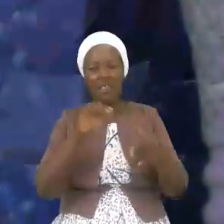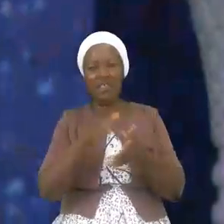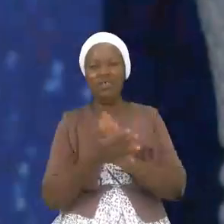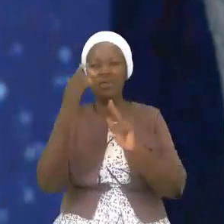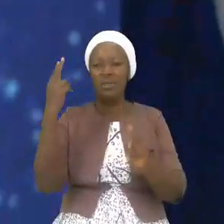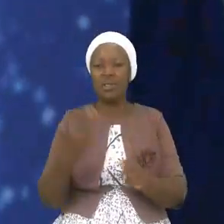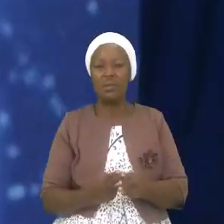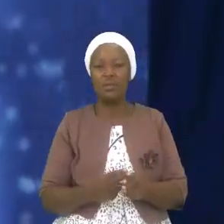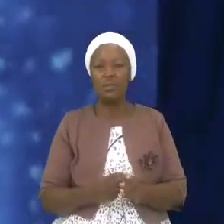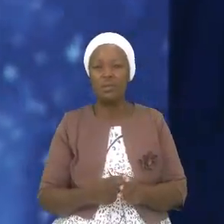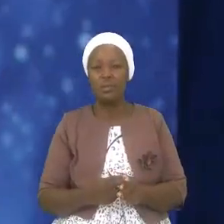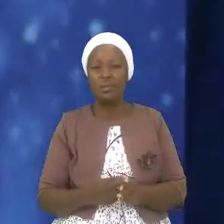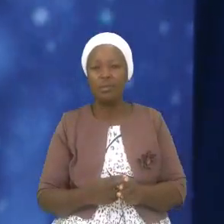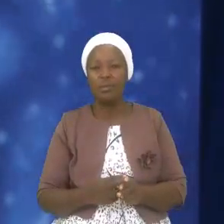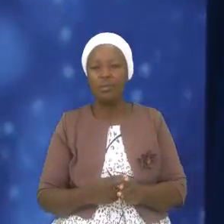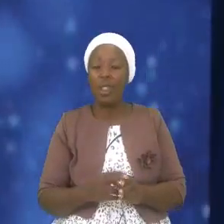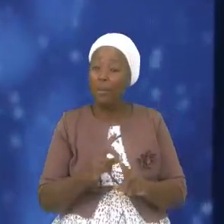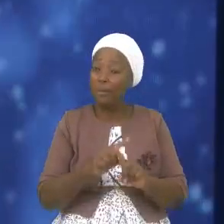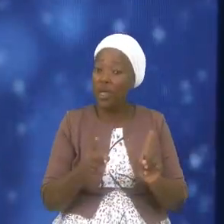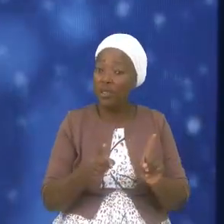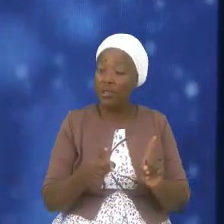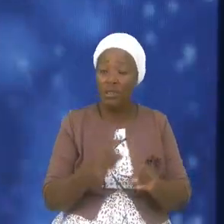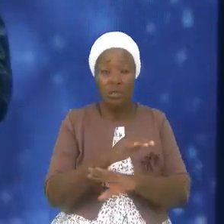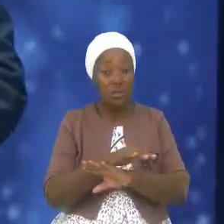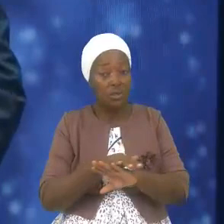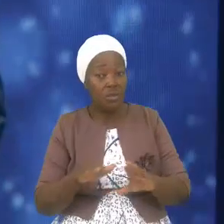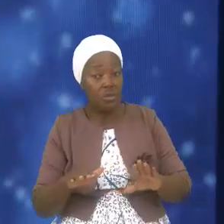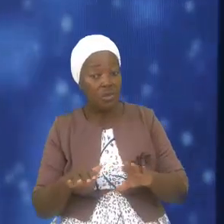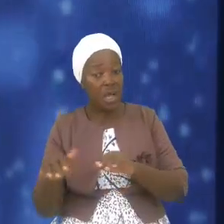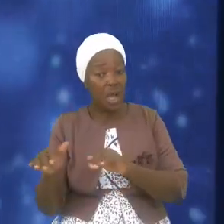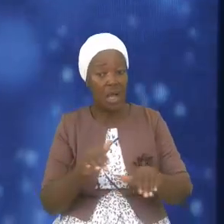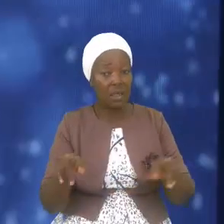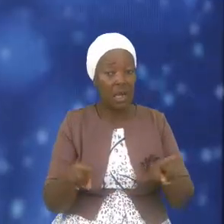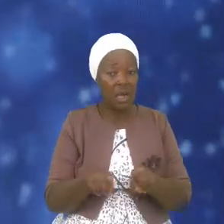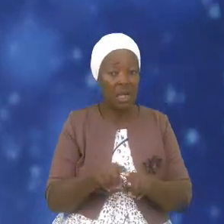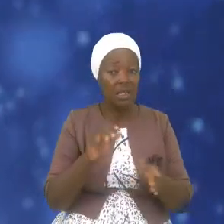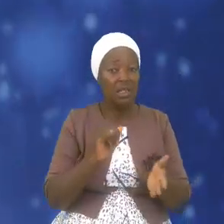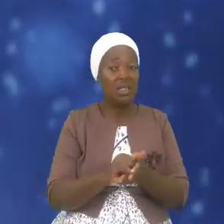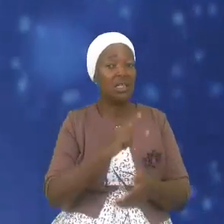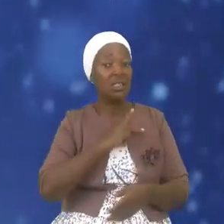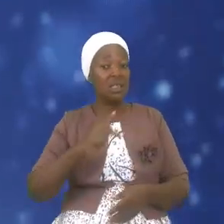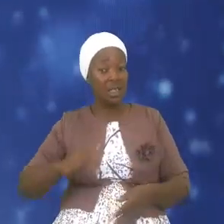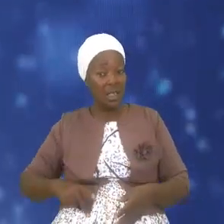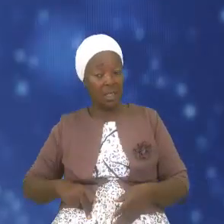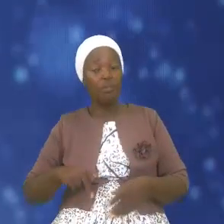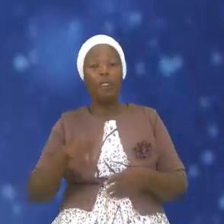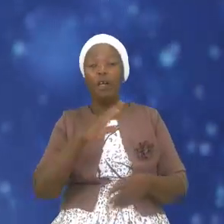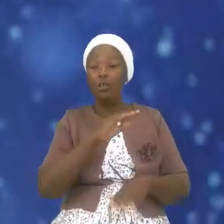like Belshazzar. Don't remain like Belshazzar, profane,